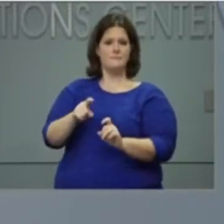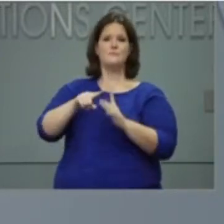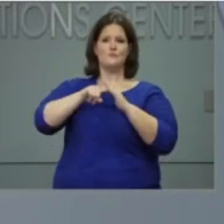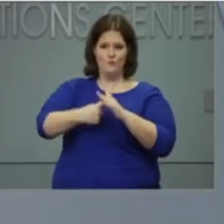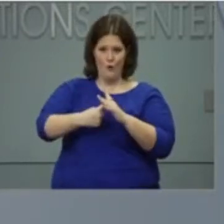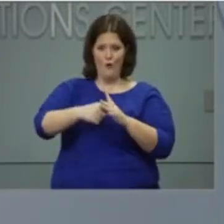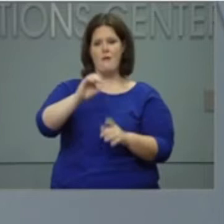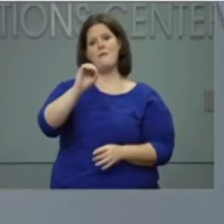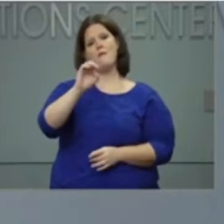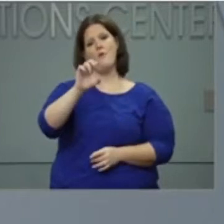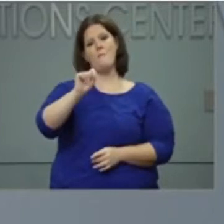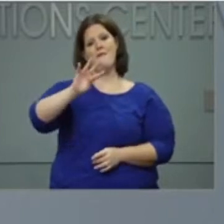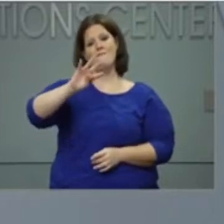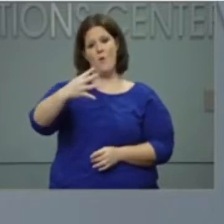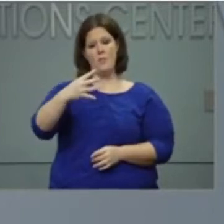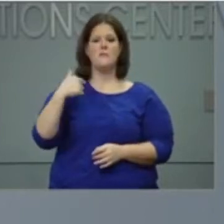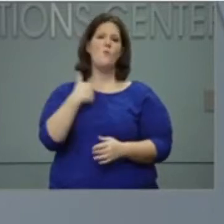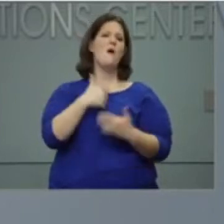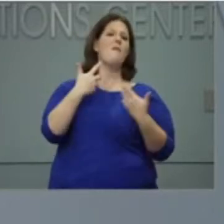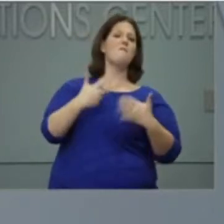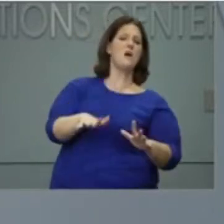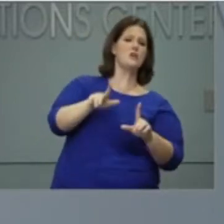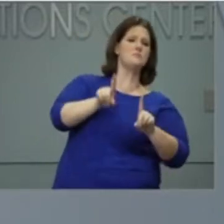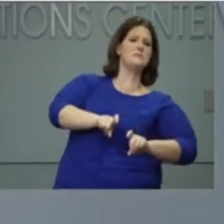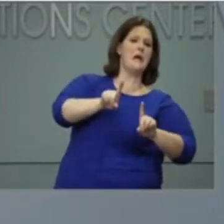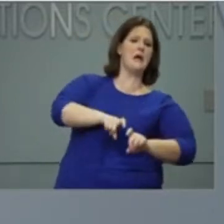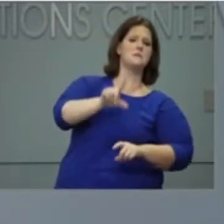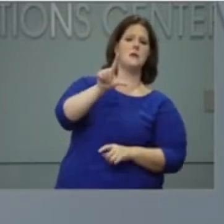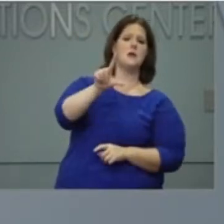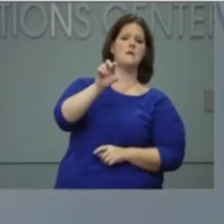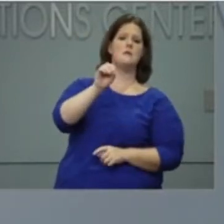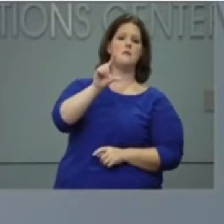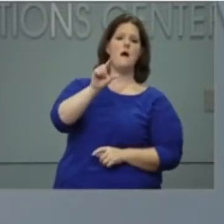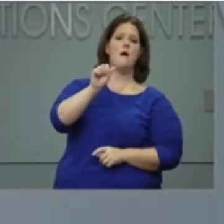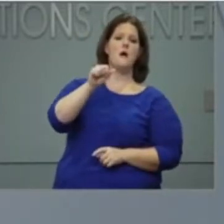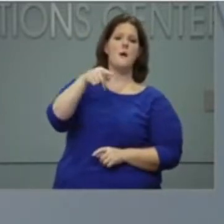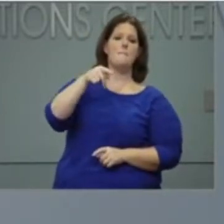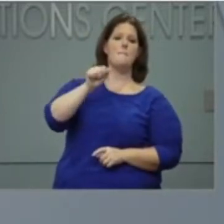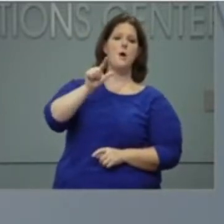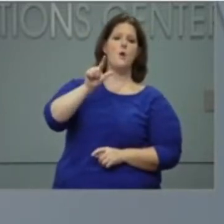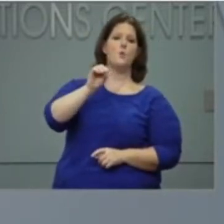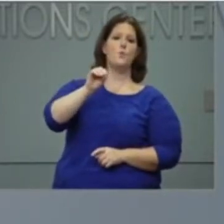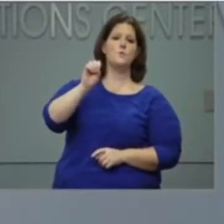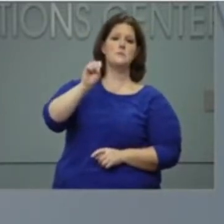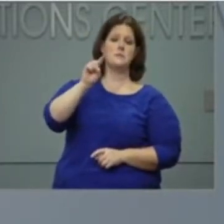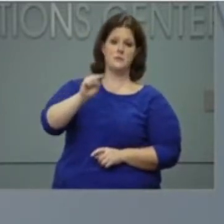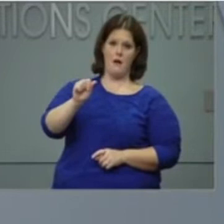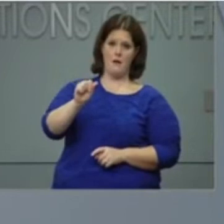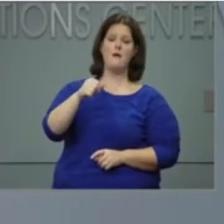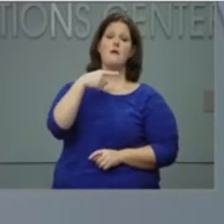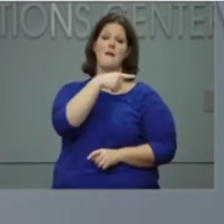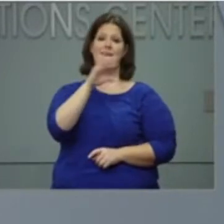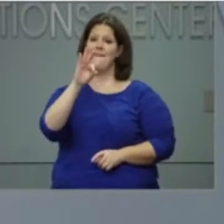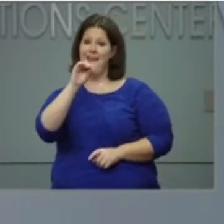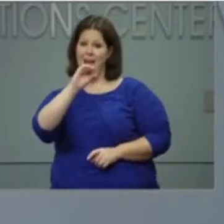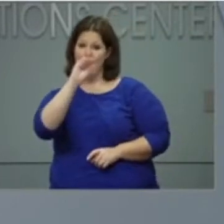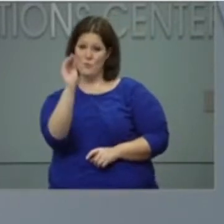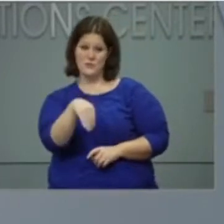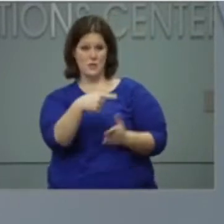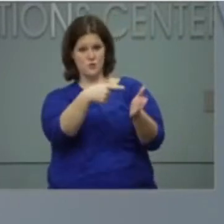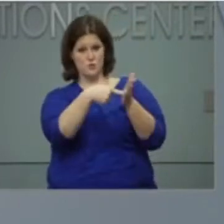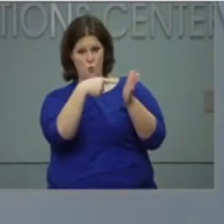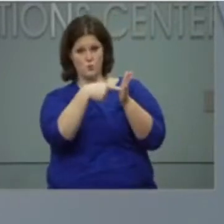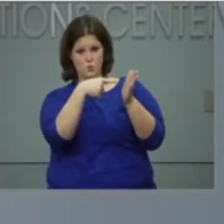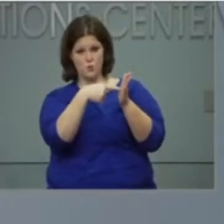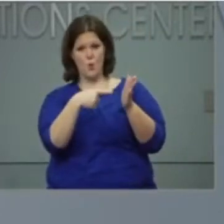variety of events, including Lollapalooza, where we saw 90% of fans bring their proof of vaccination and 12% of fans said it was a reason to